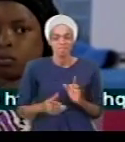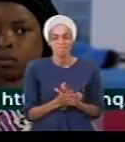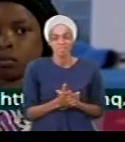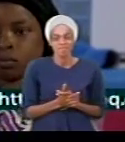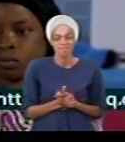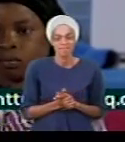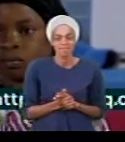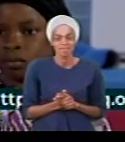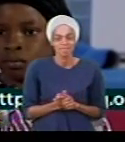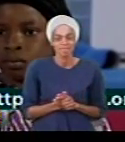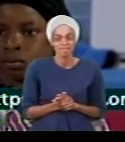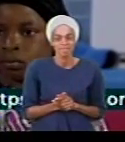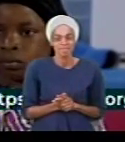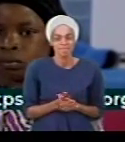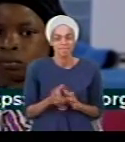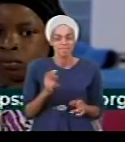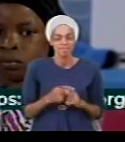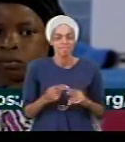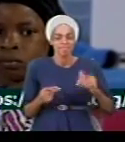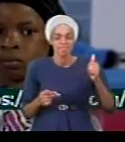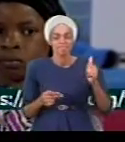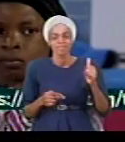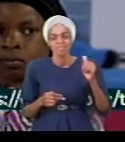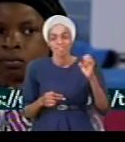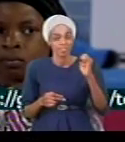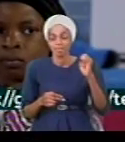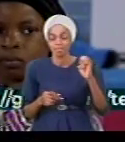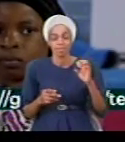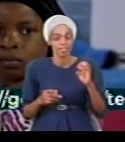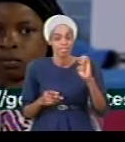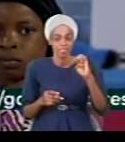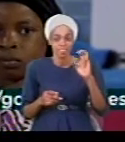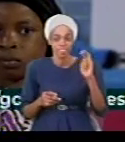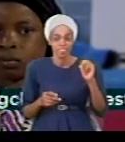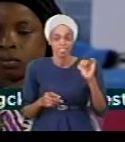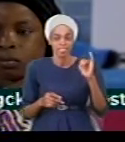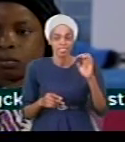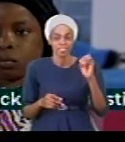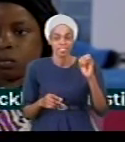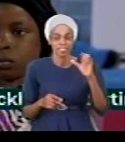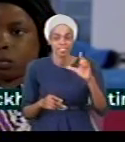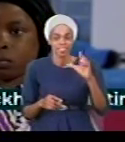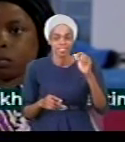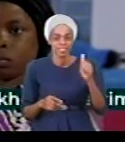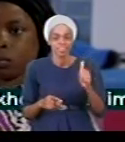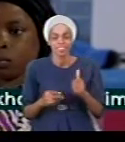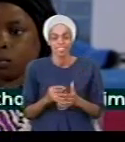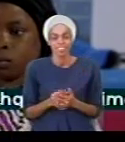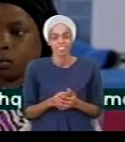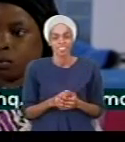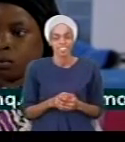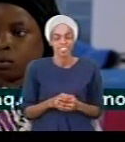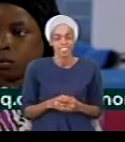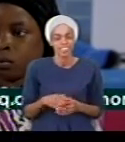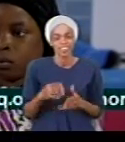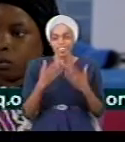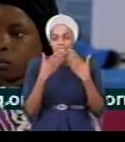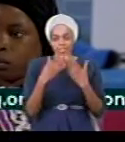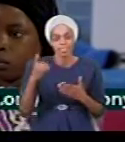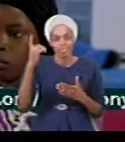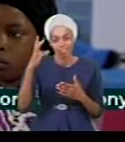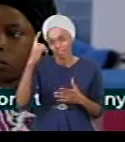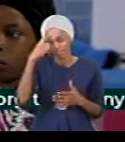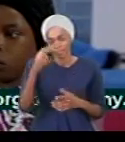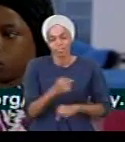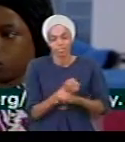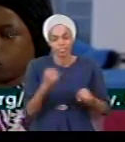region. I bless the name of God for the salvation of my soul. And I really appreciate the name of